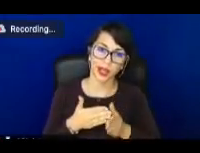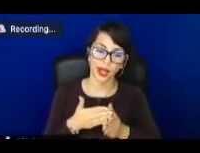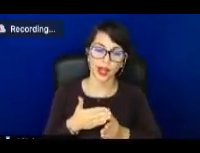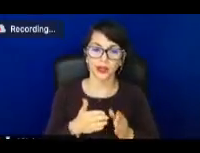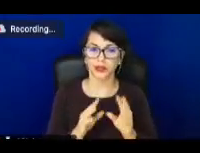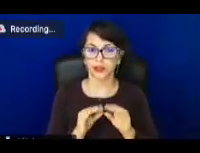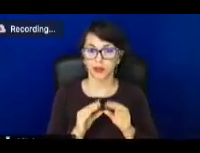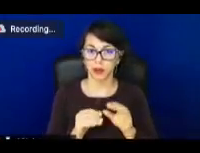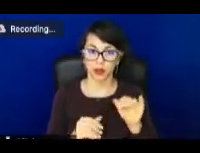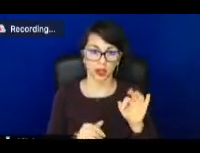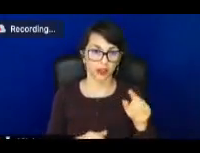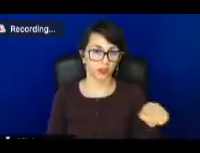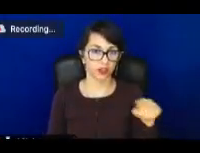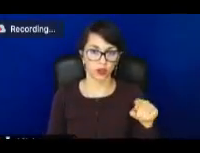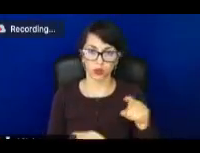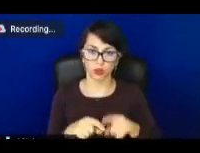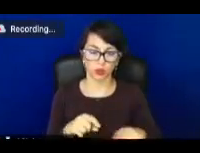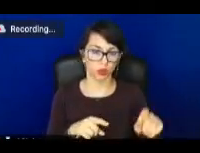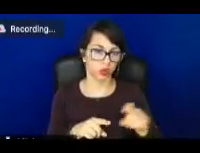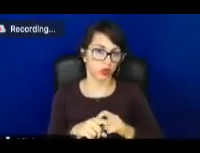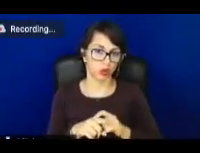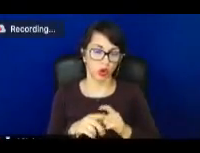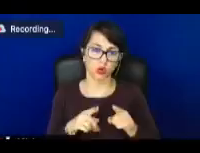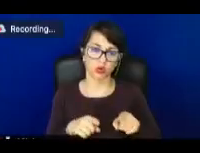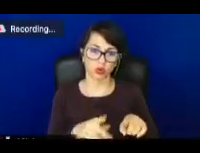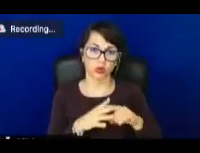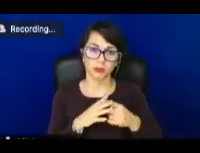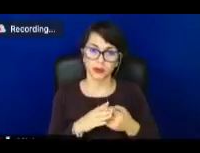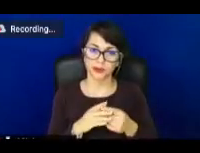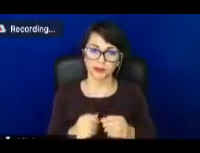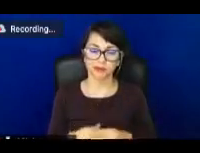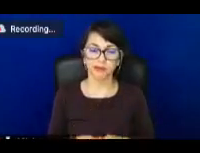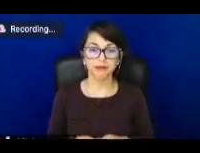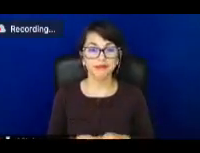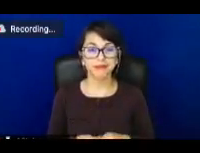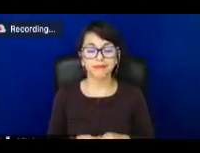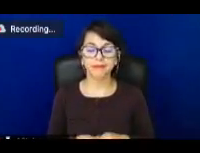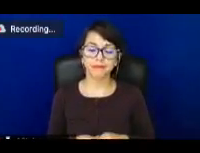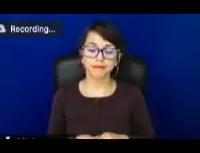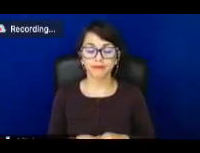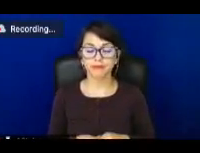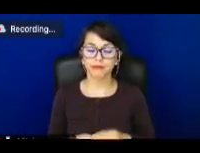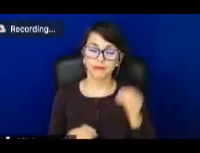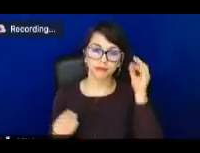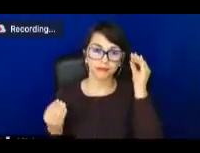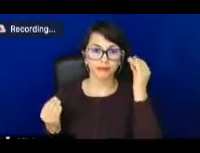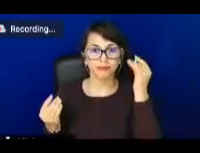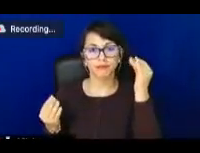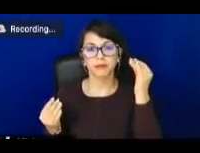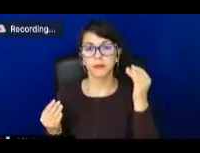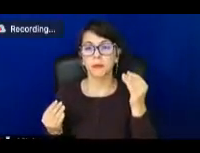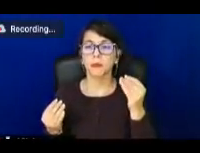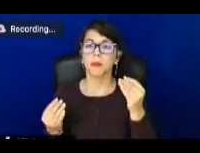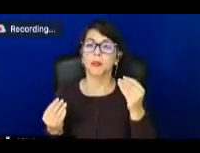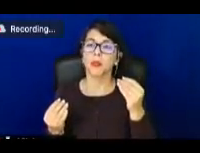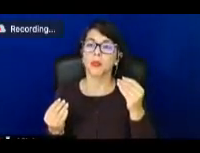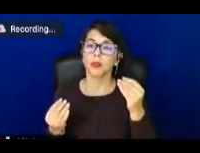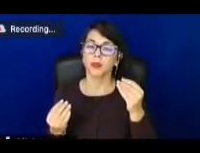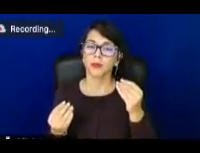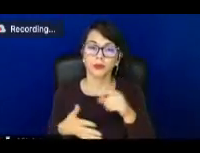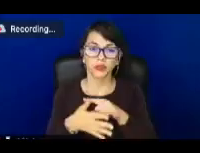was unable to get in at the beginning. Let's see, we had 5